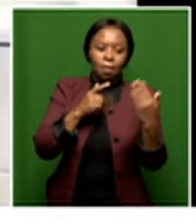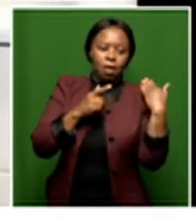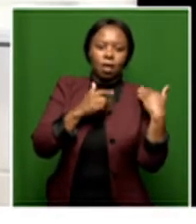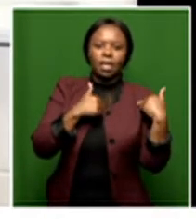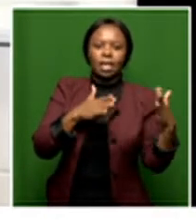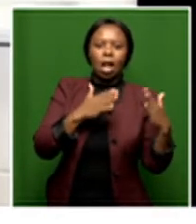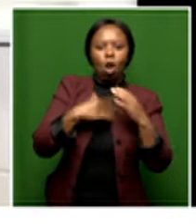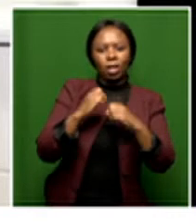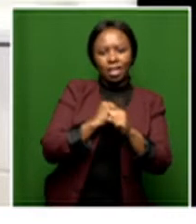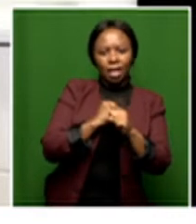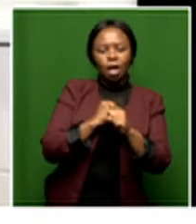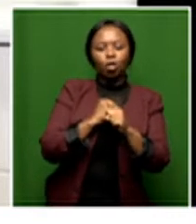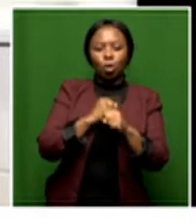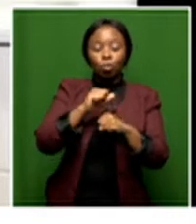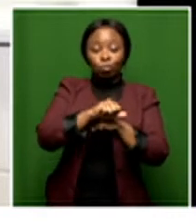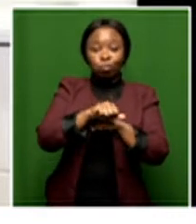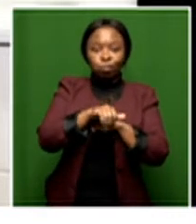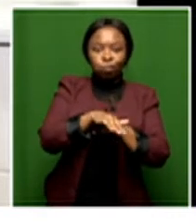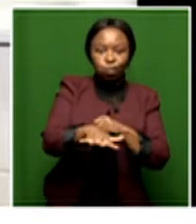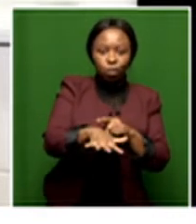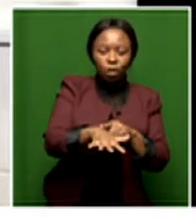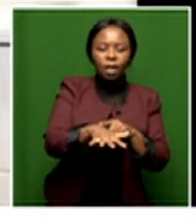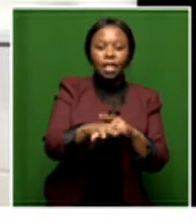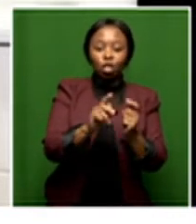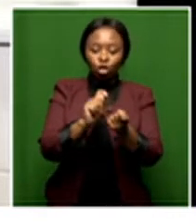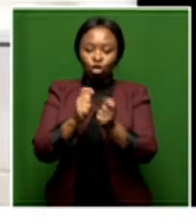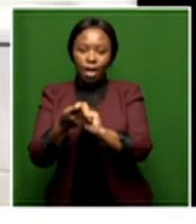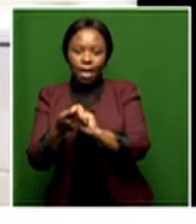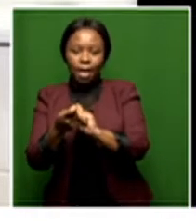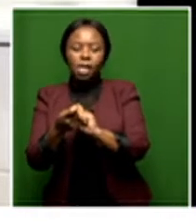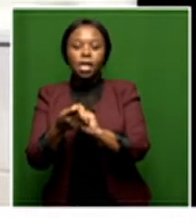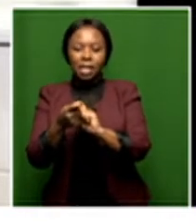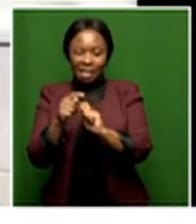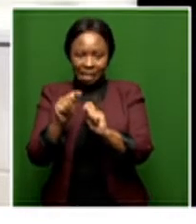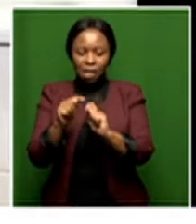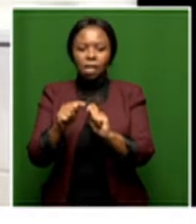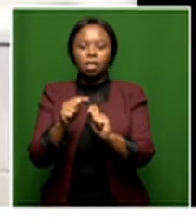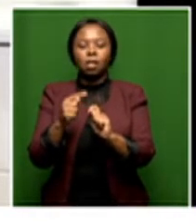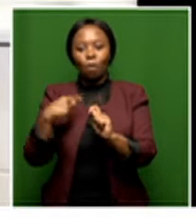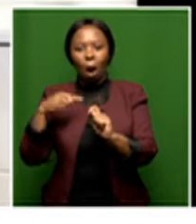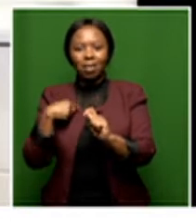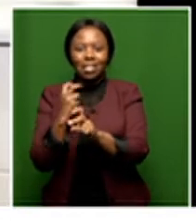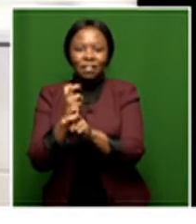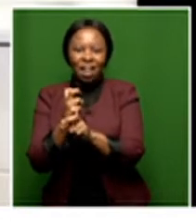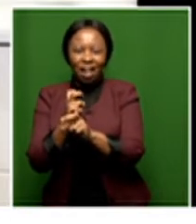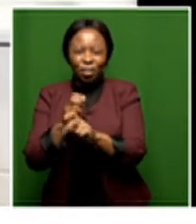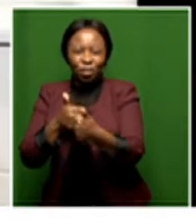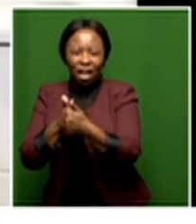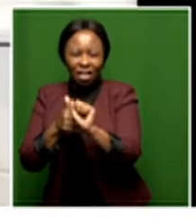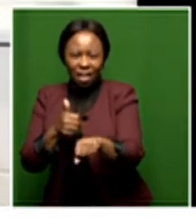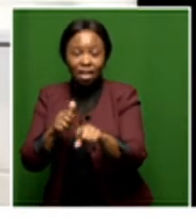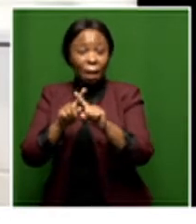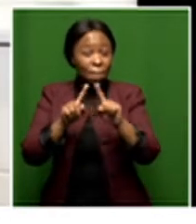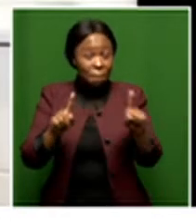year. This virus and the changes that it's gone through have made it much more difficult for us to challenge. But